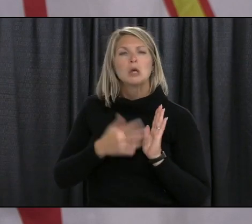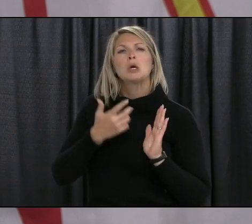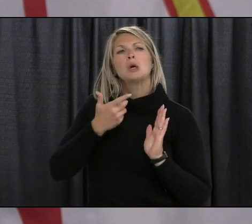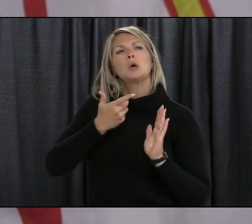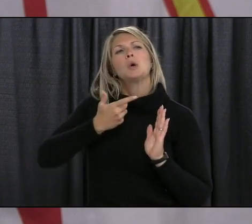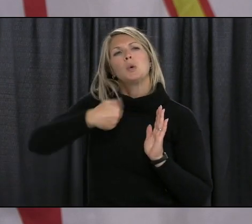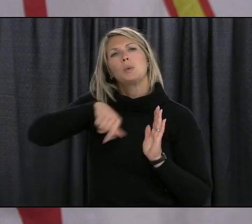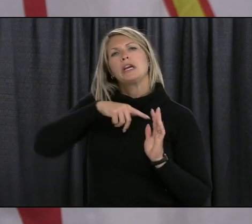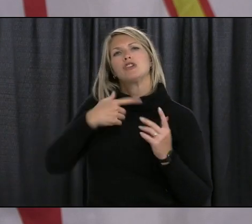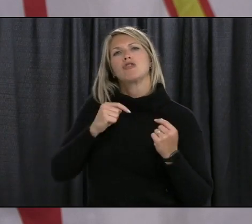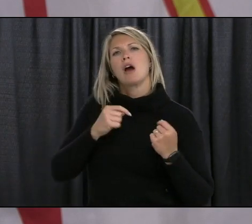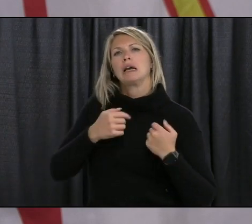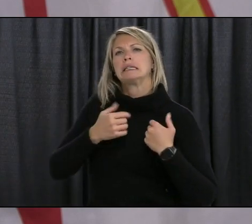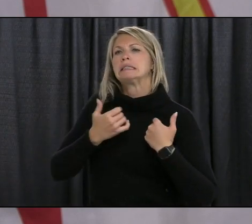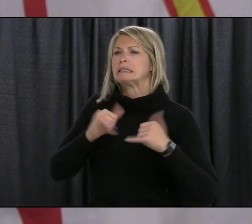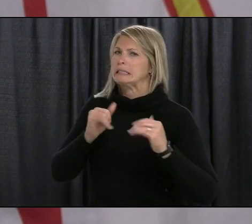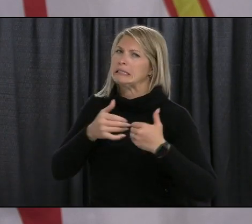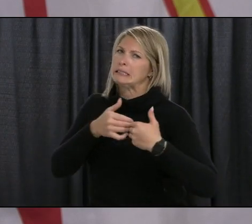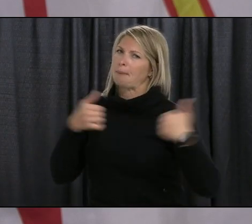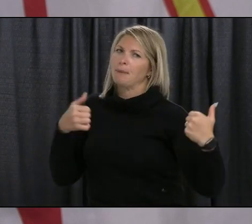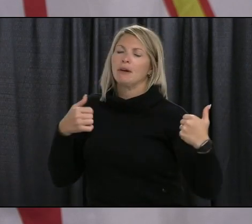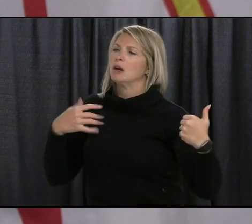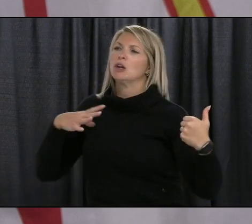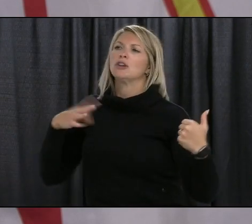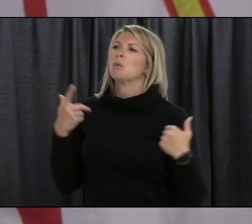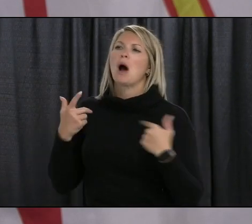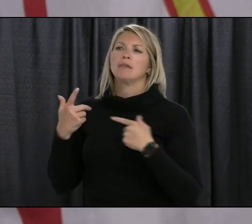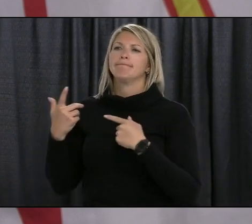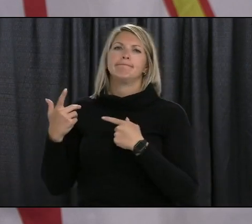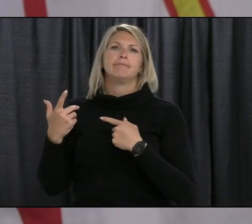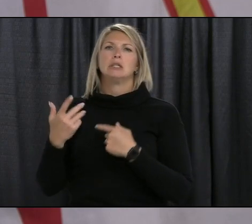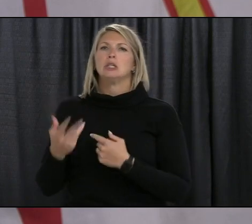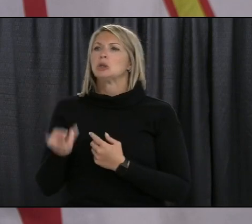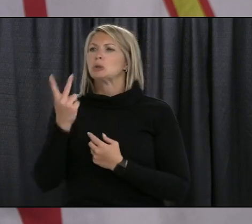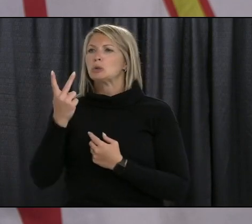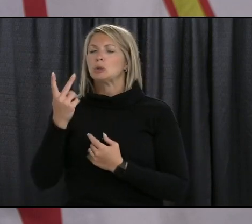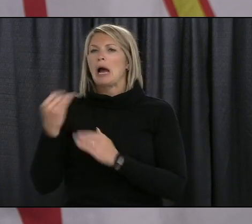So at the moment, no, we're not considering that.